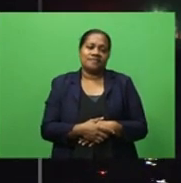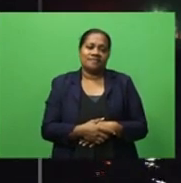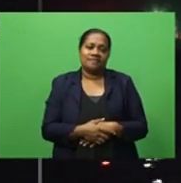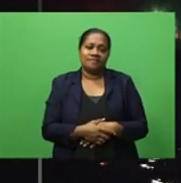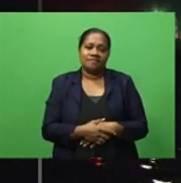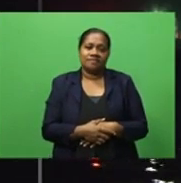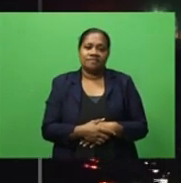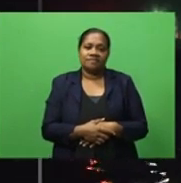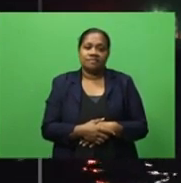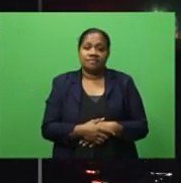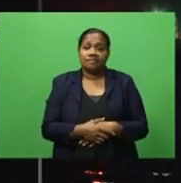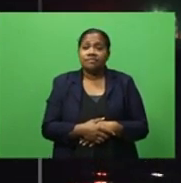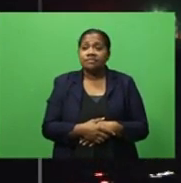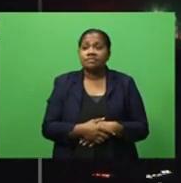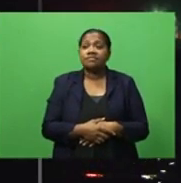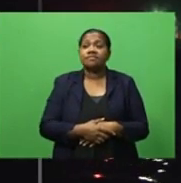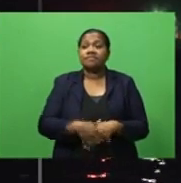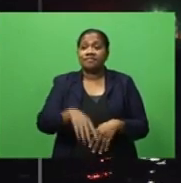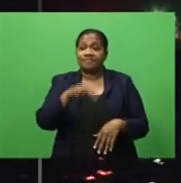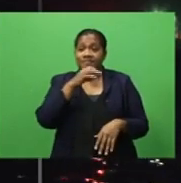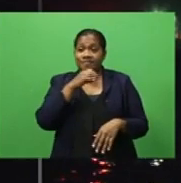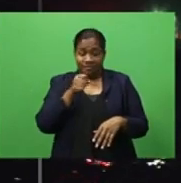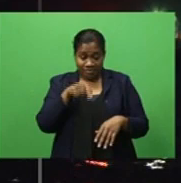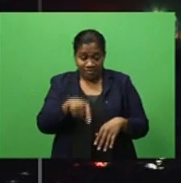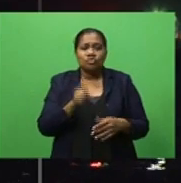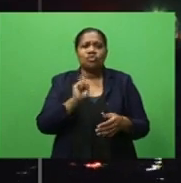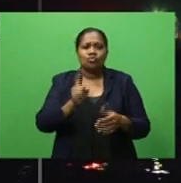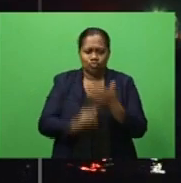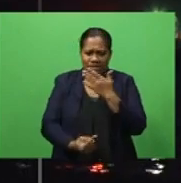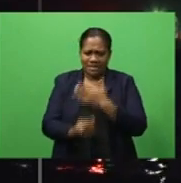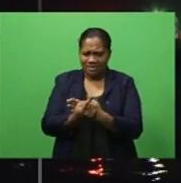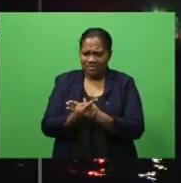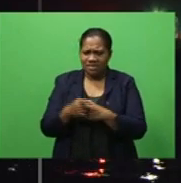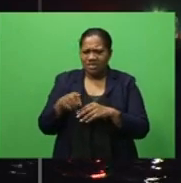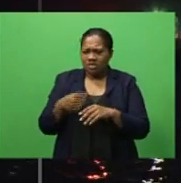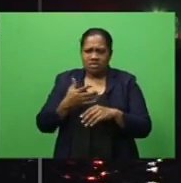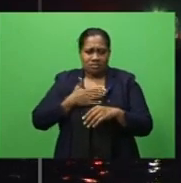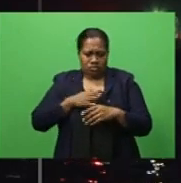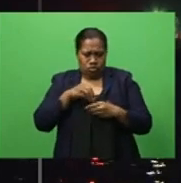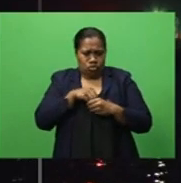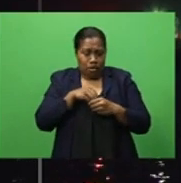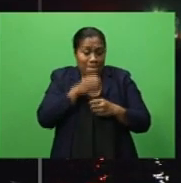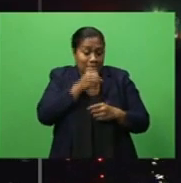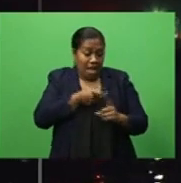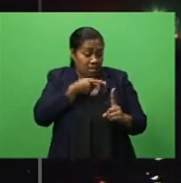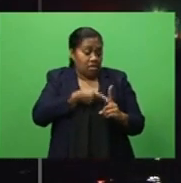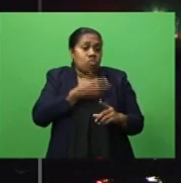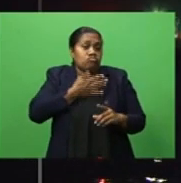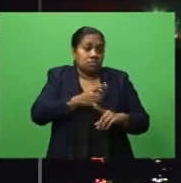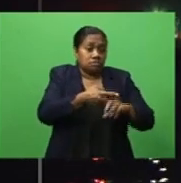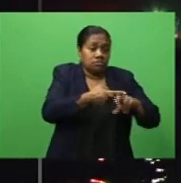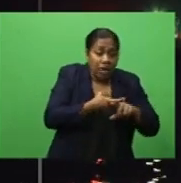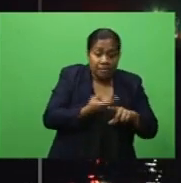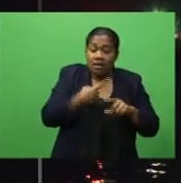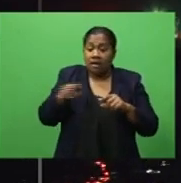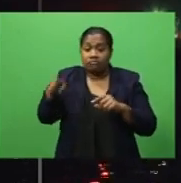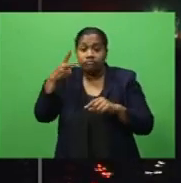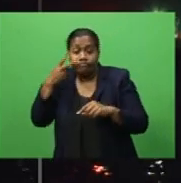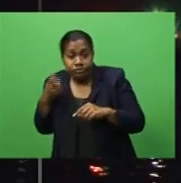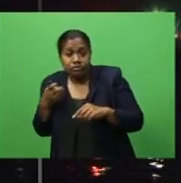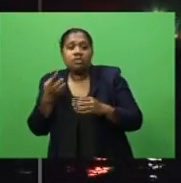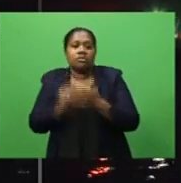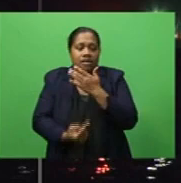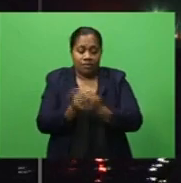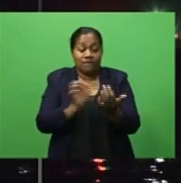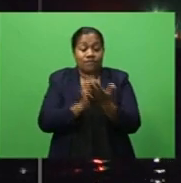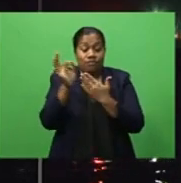Bail was denied to a man facing charges of robbery and intention to rape in the Suva High Court this morning. In February of last year